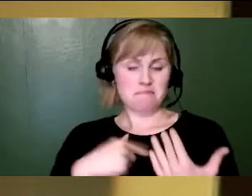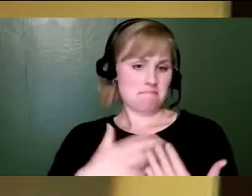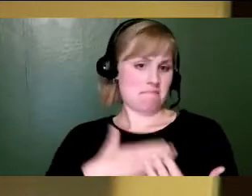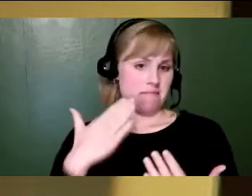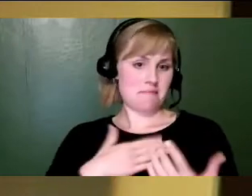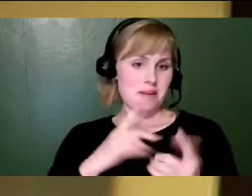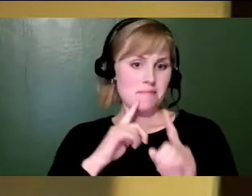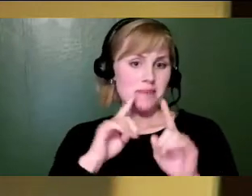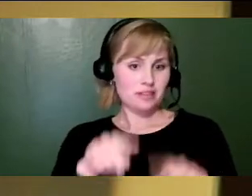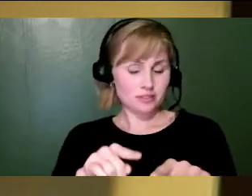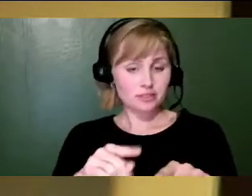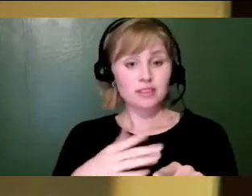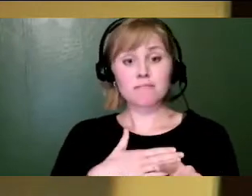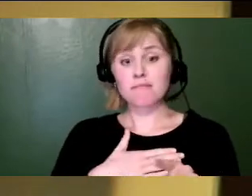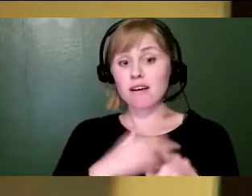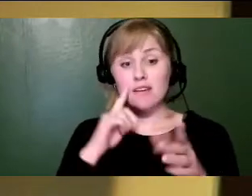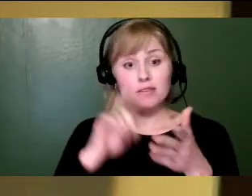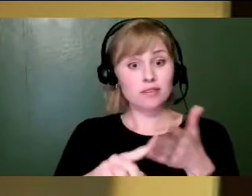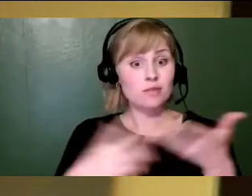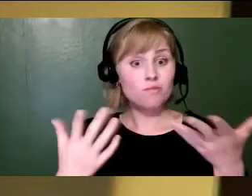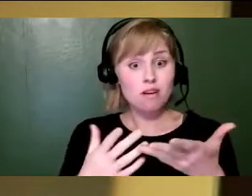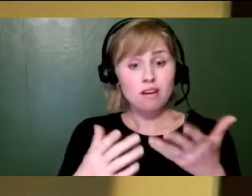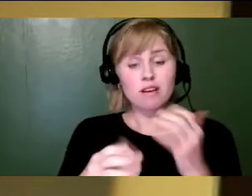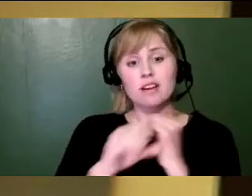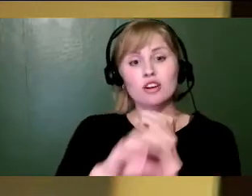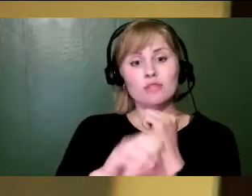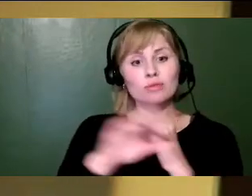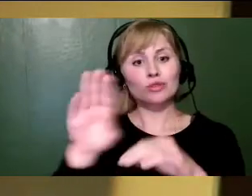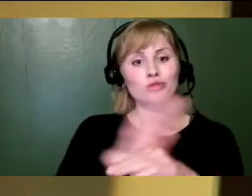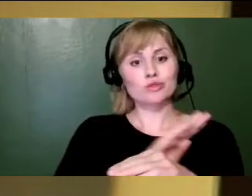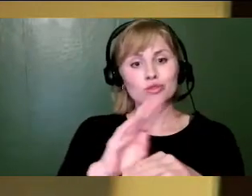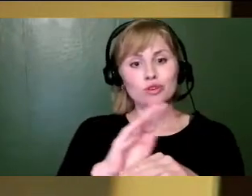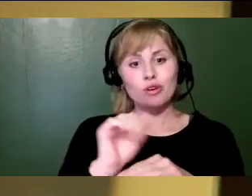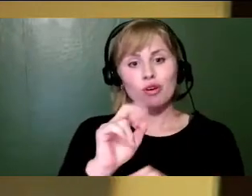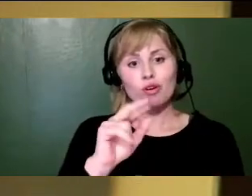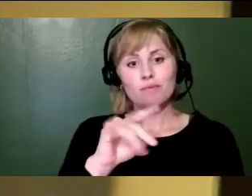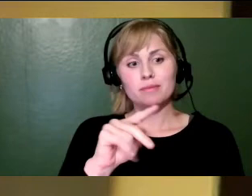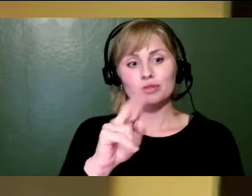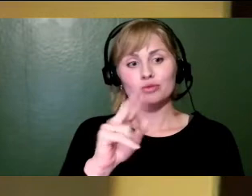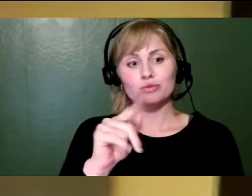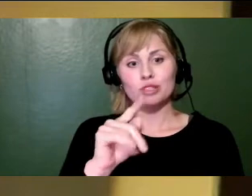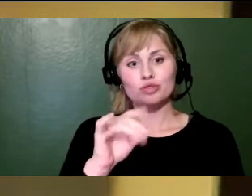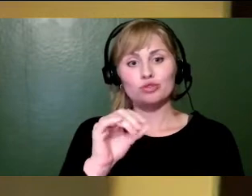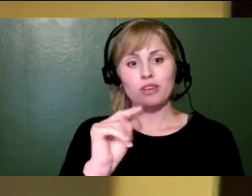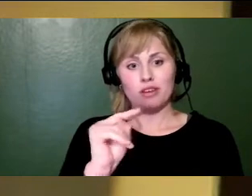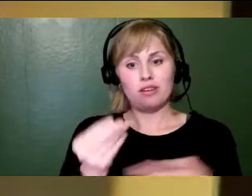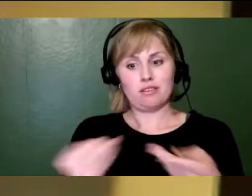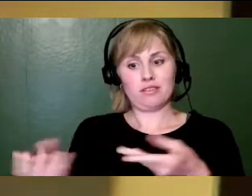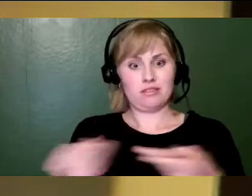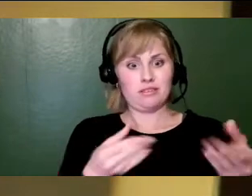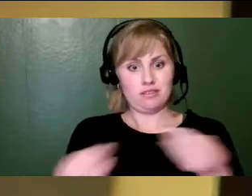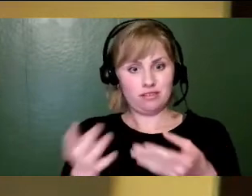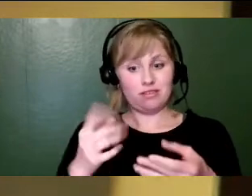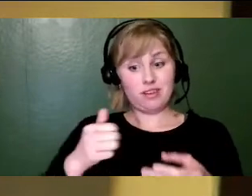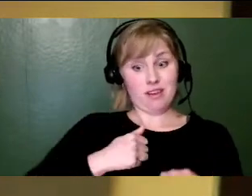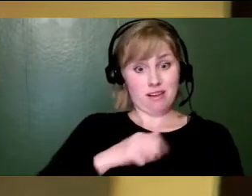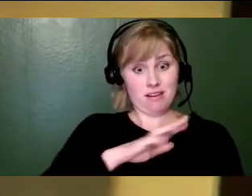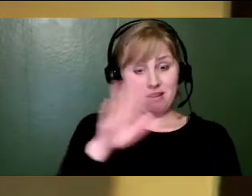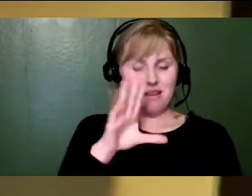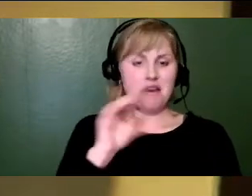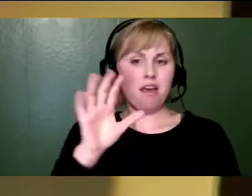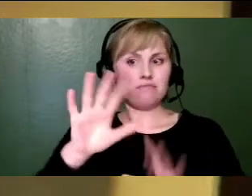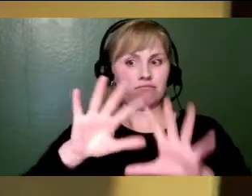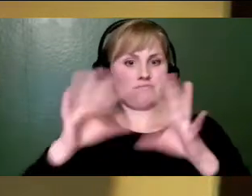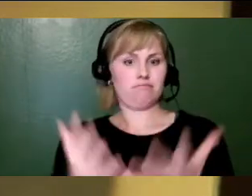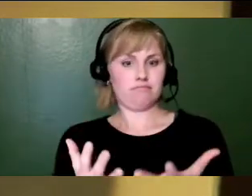mostly on commercial arbitration in Canada and internationally. Arbitration now has a central place in